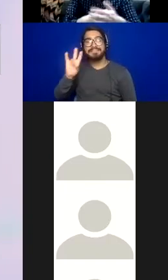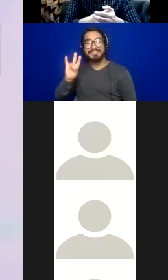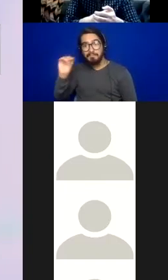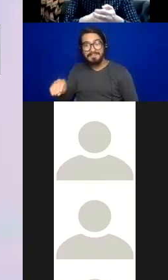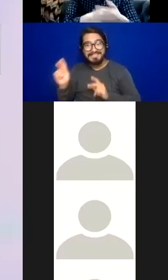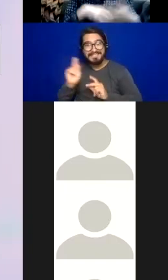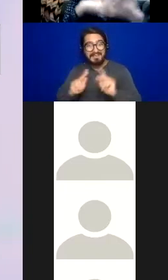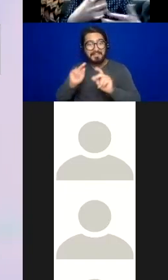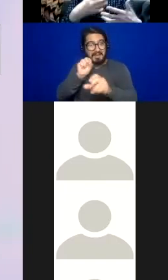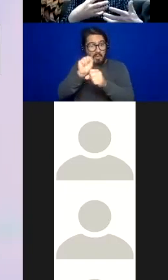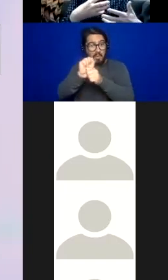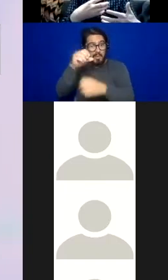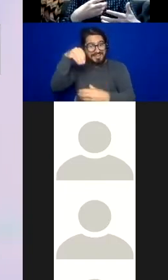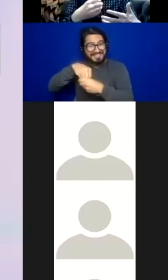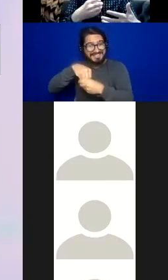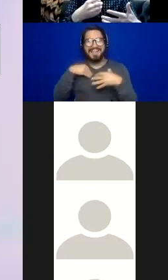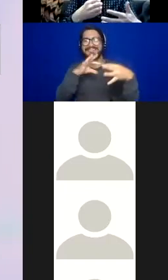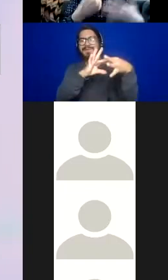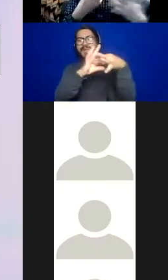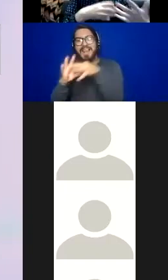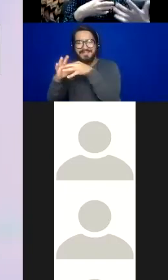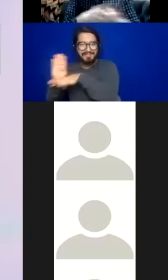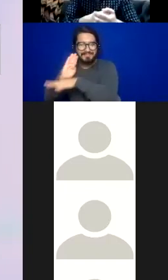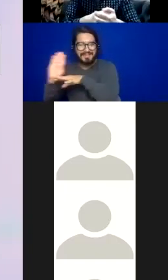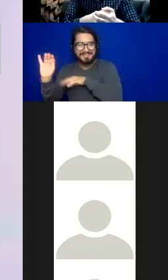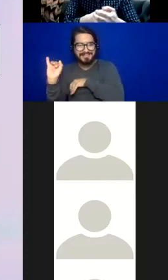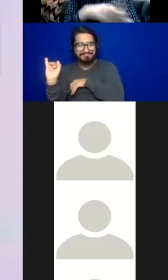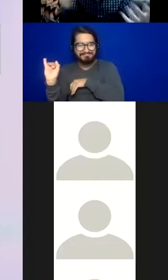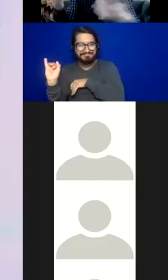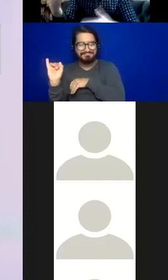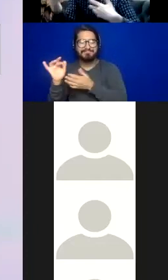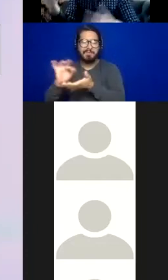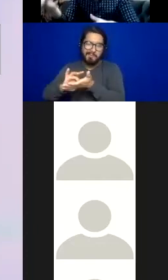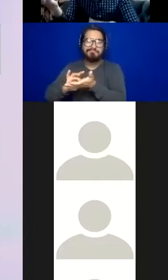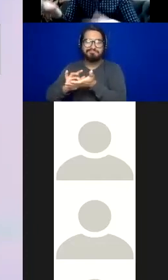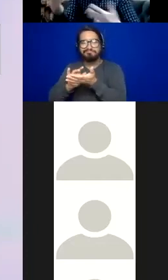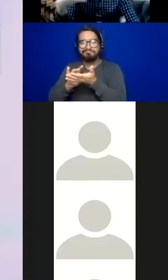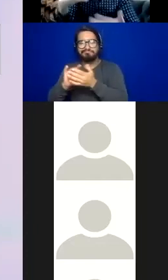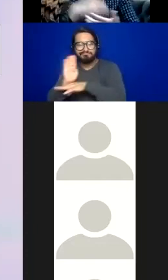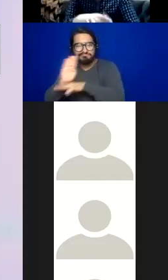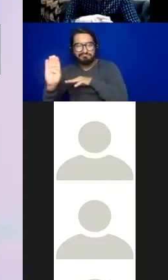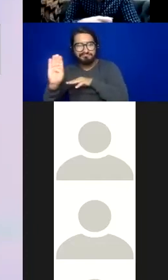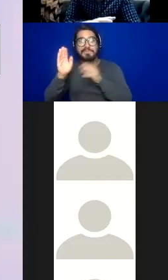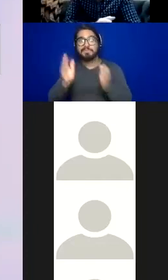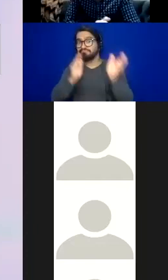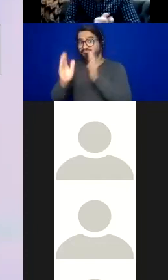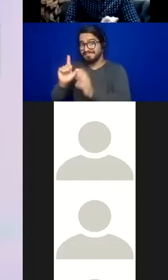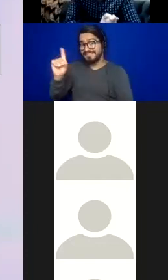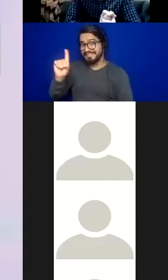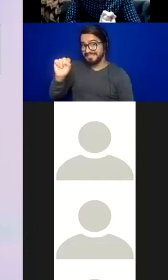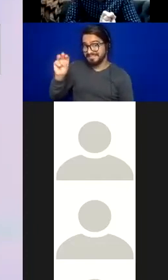on it had industry ties to the pharmaceutical industry. And when the DSM-5 came out, 72% of